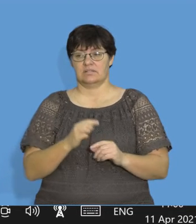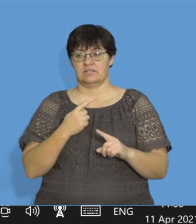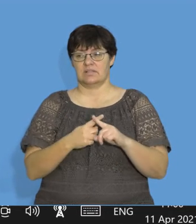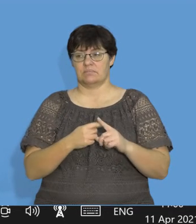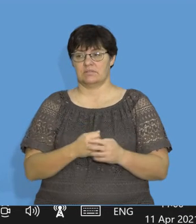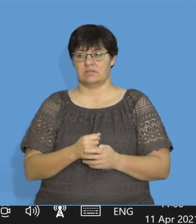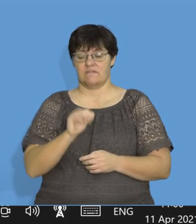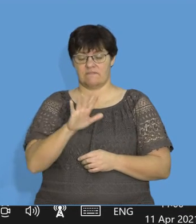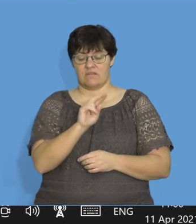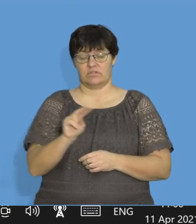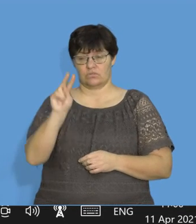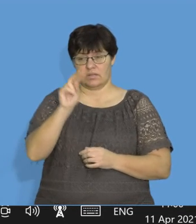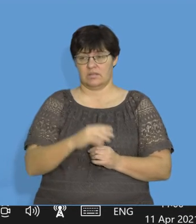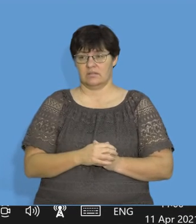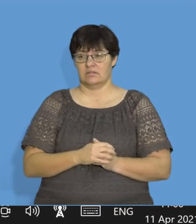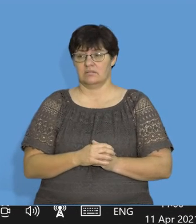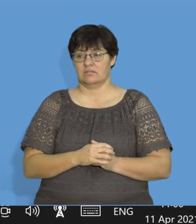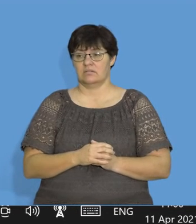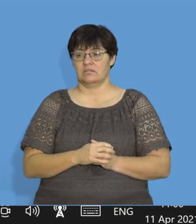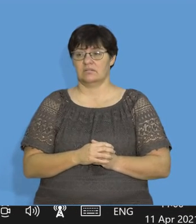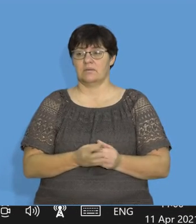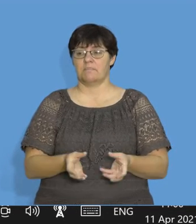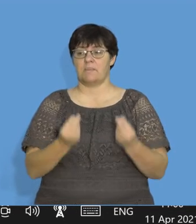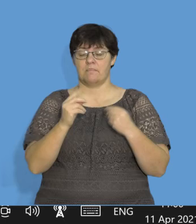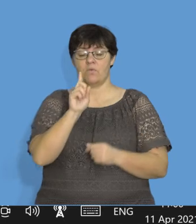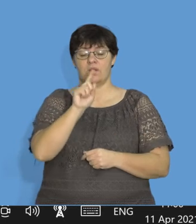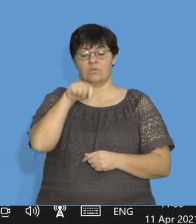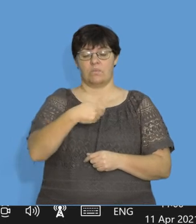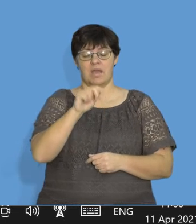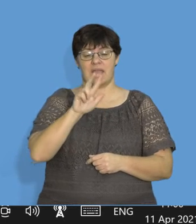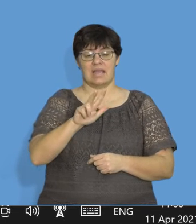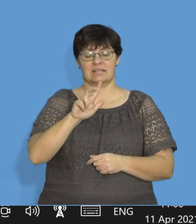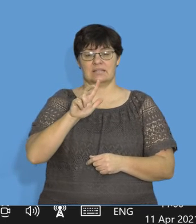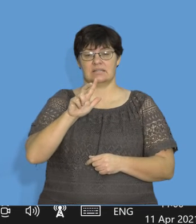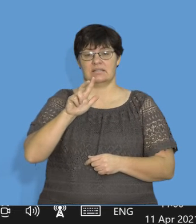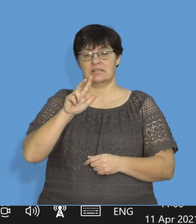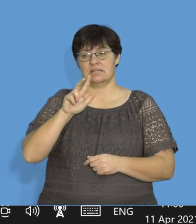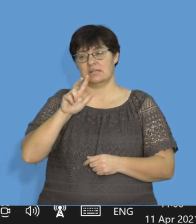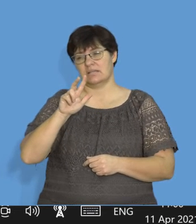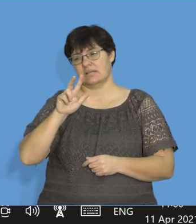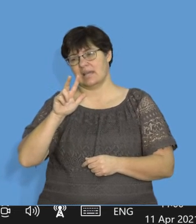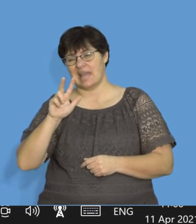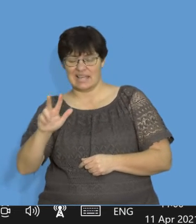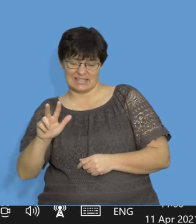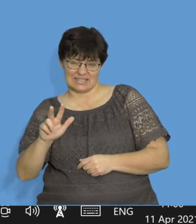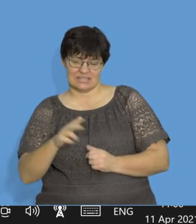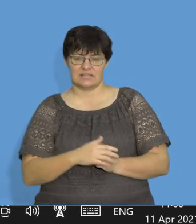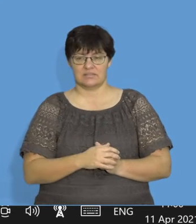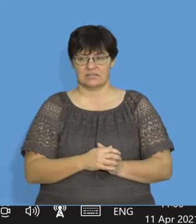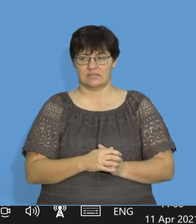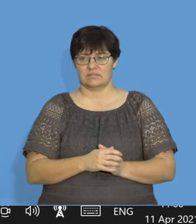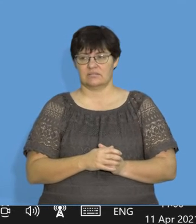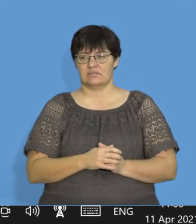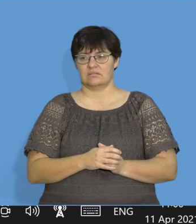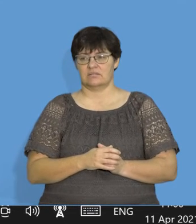0.15 times 5 squared. And I get 1,8. Remember, we round off to